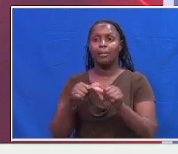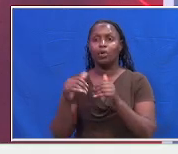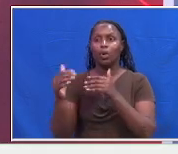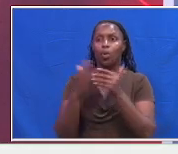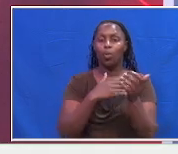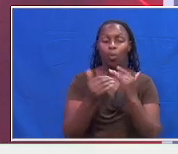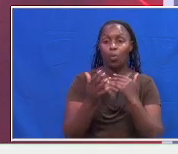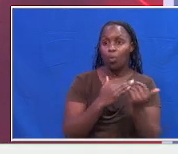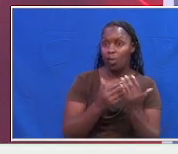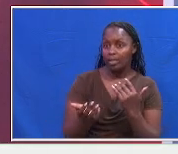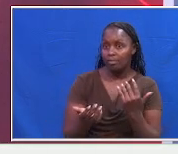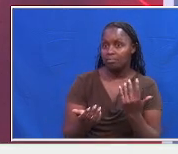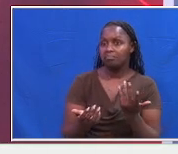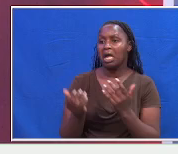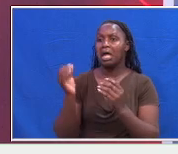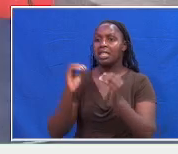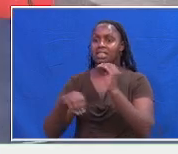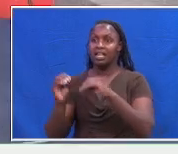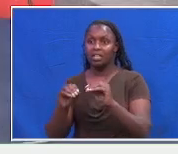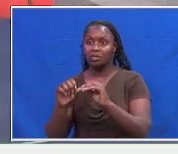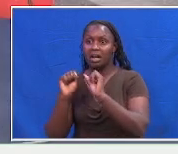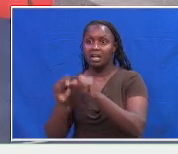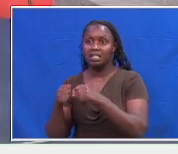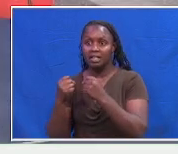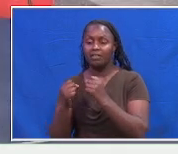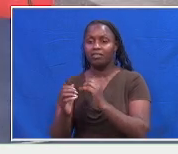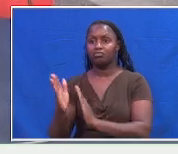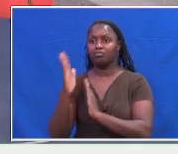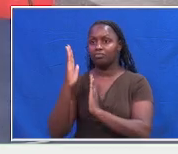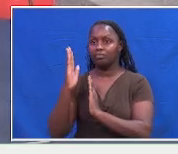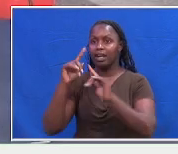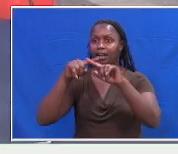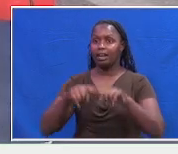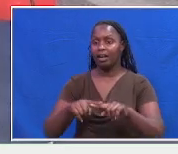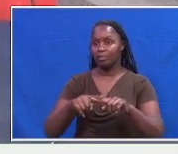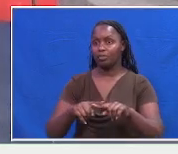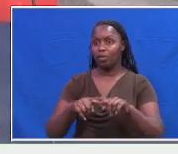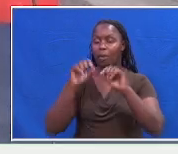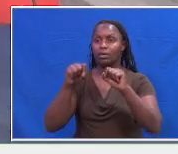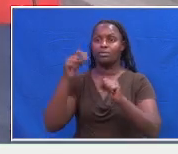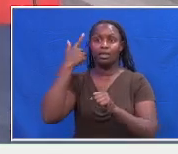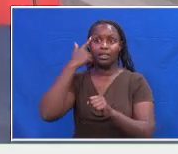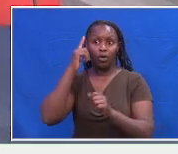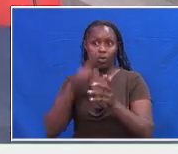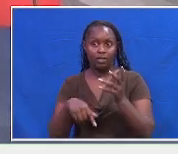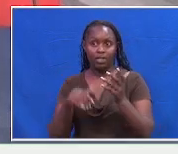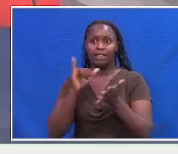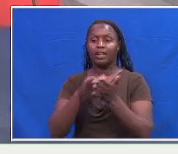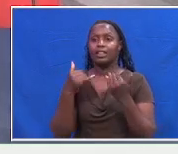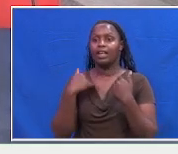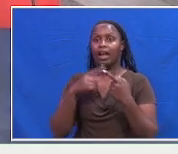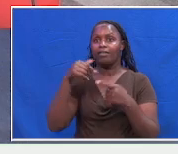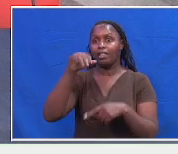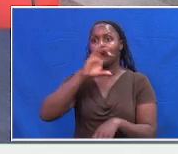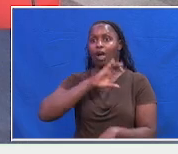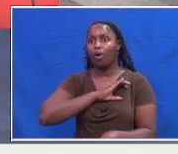whether the elections are safe, secure, and reliable. You might think that they have Chebukati there